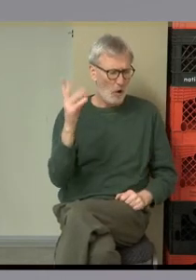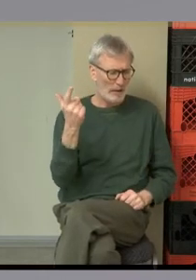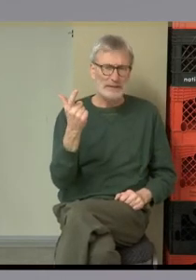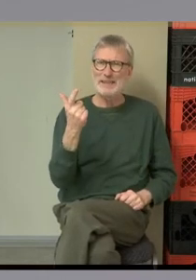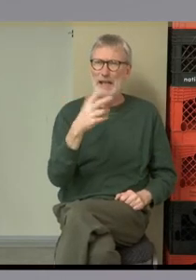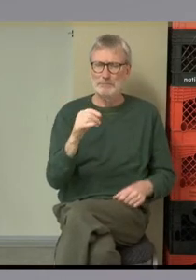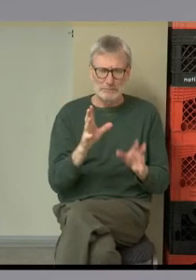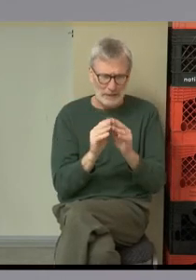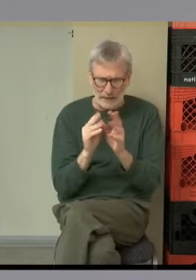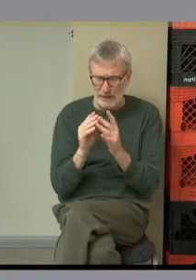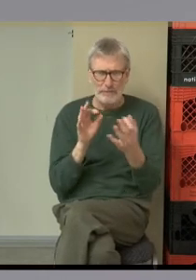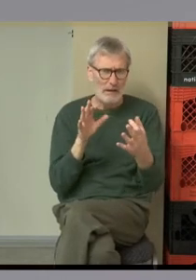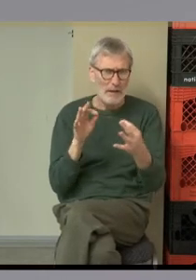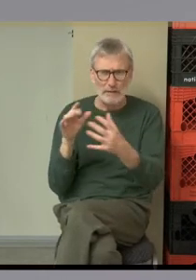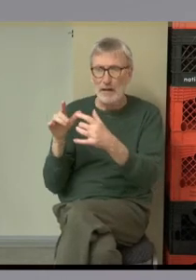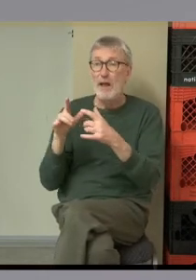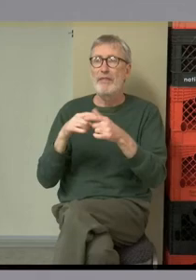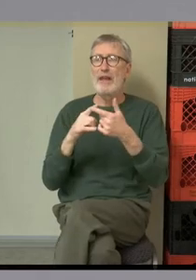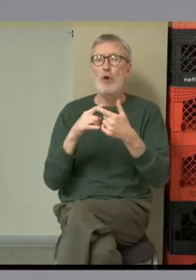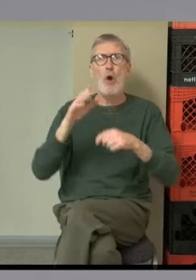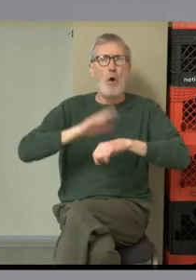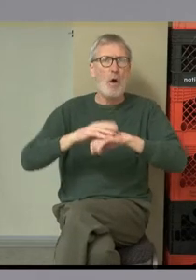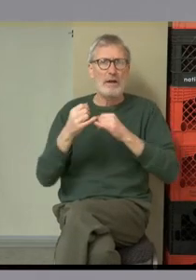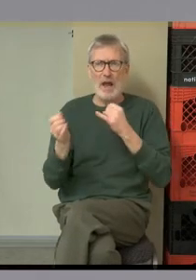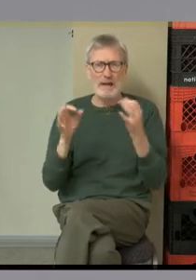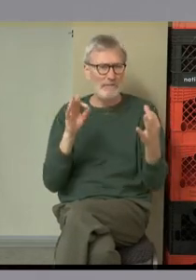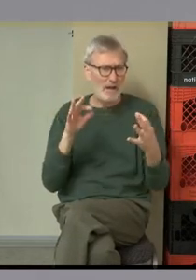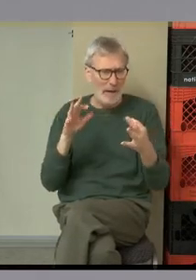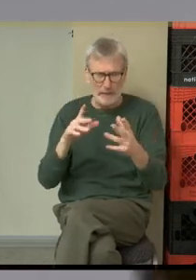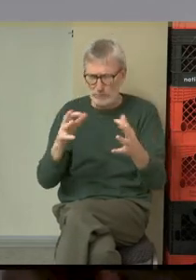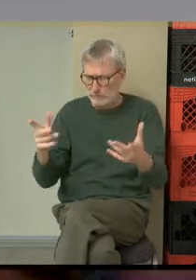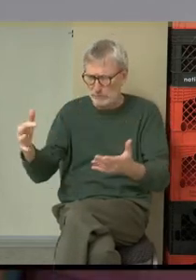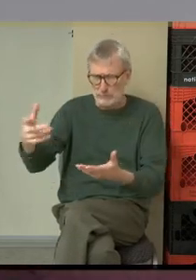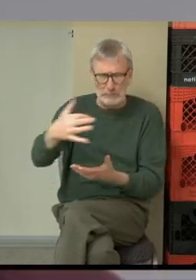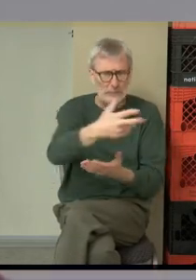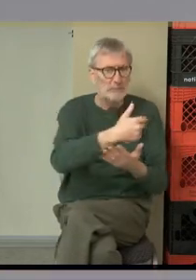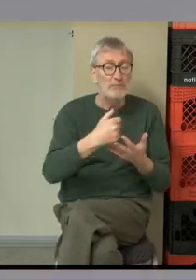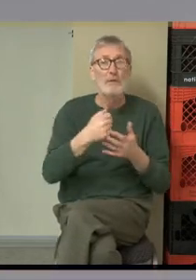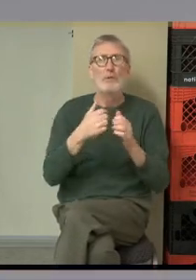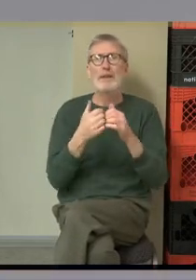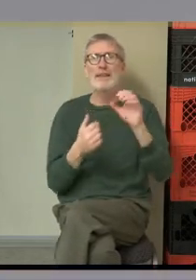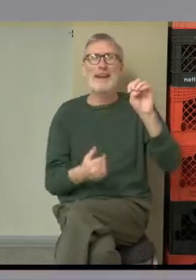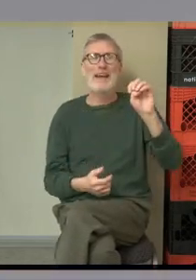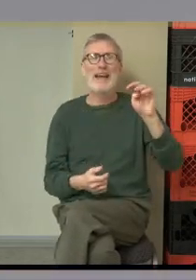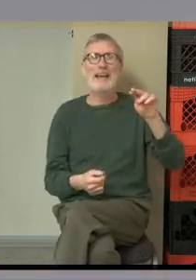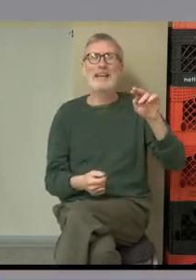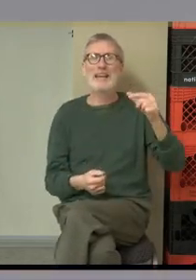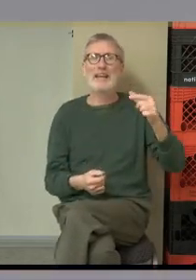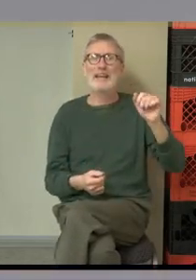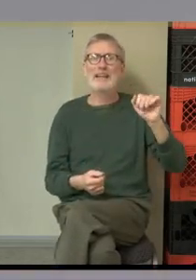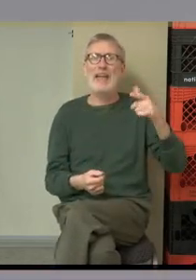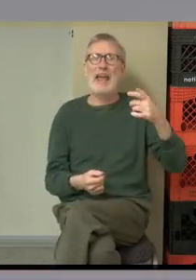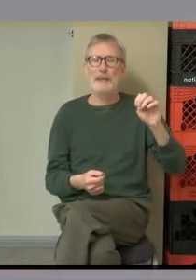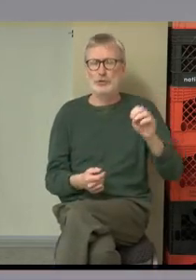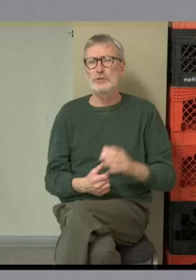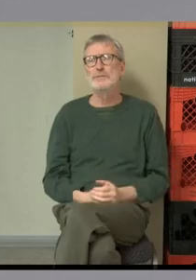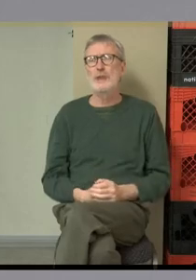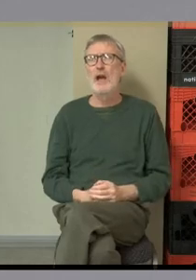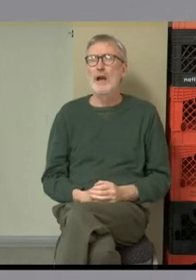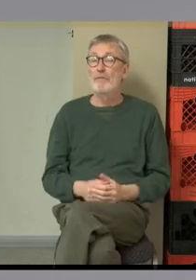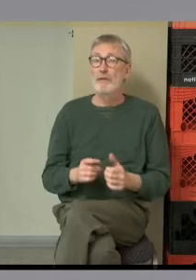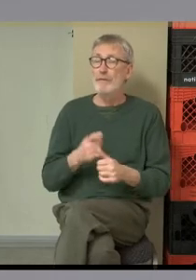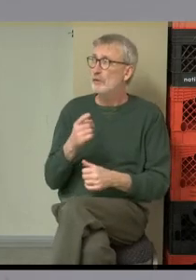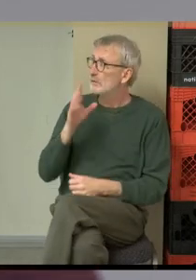of the online engagement that we collected through the Engage PGH platform that Jan was mentioning. So this first slide